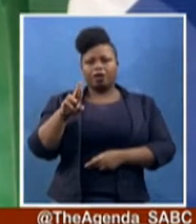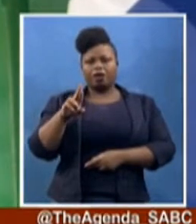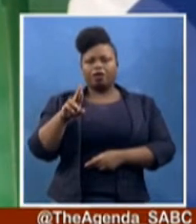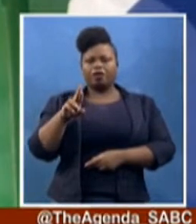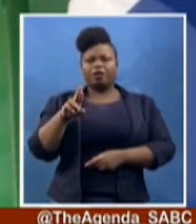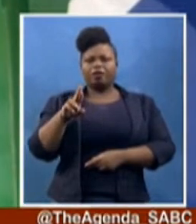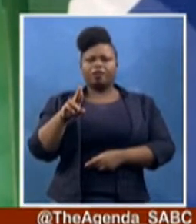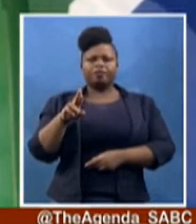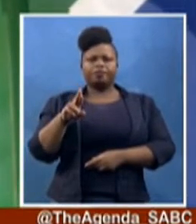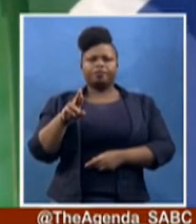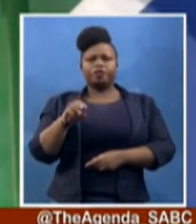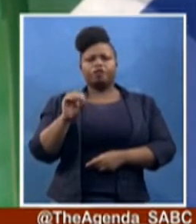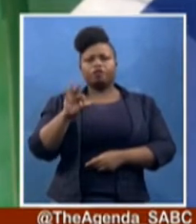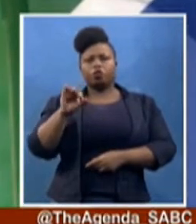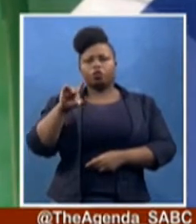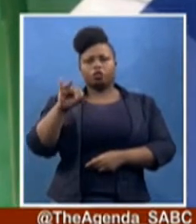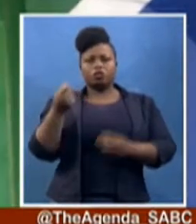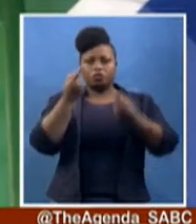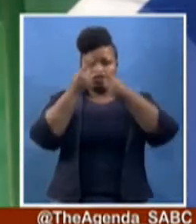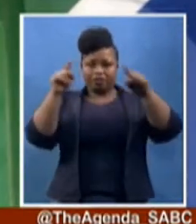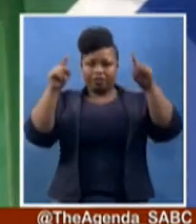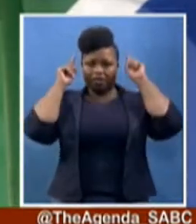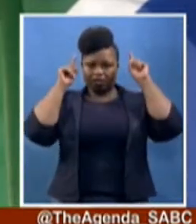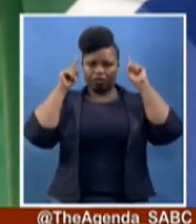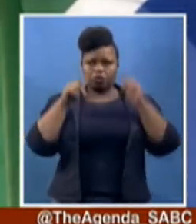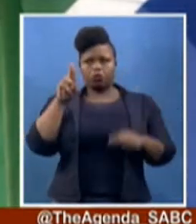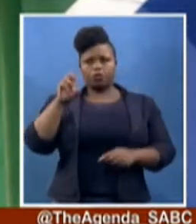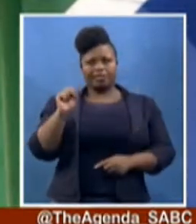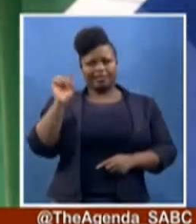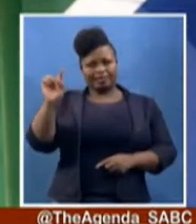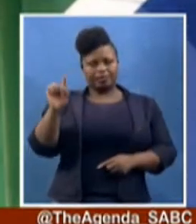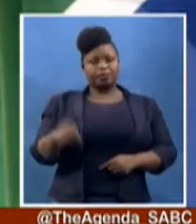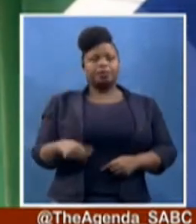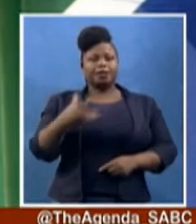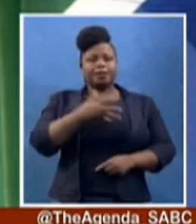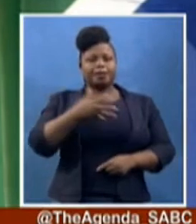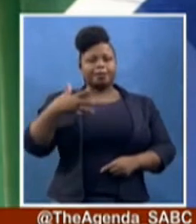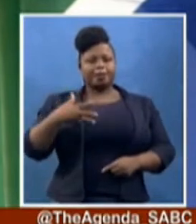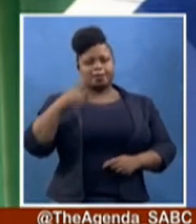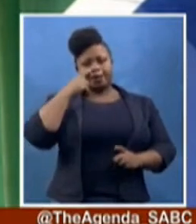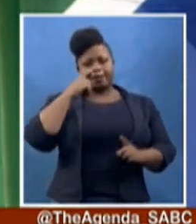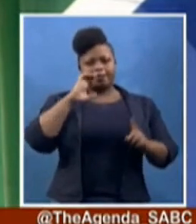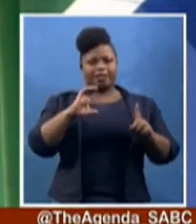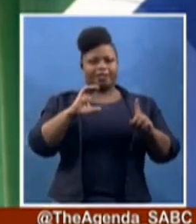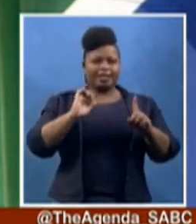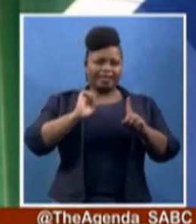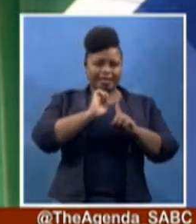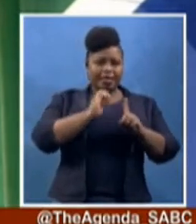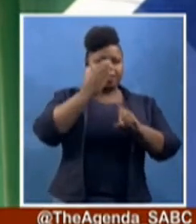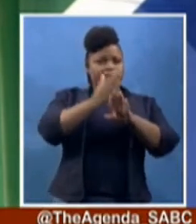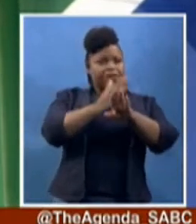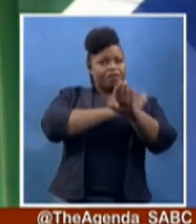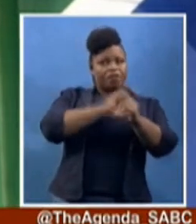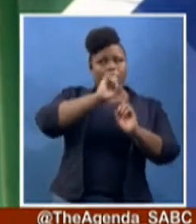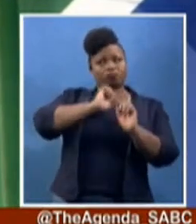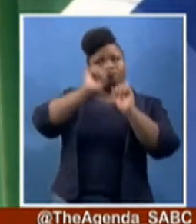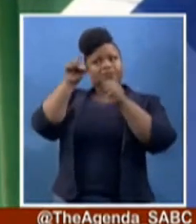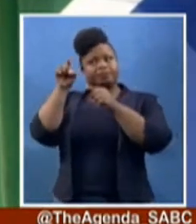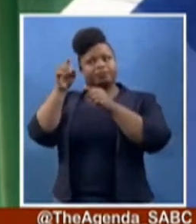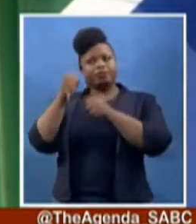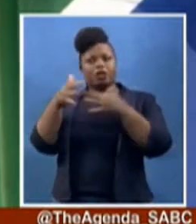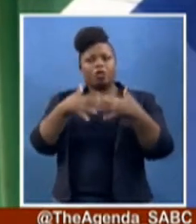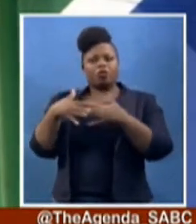States, where Mama Charlotte Maxeke used to study. So I'm going to call